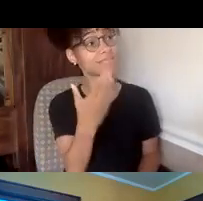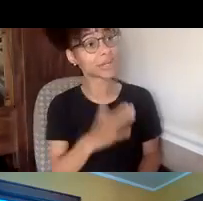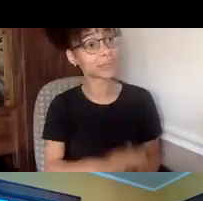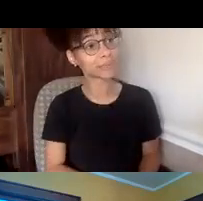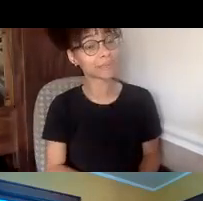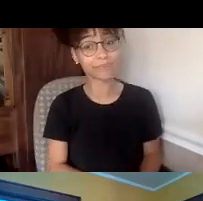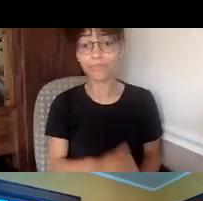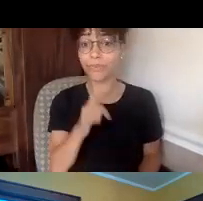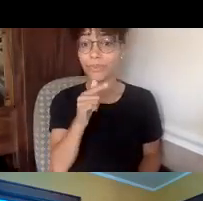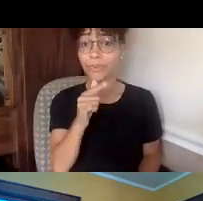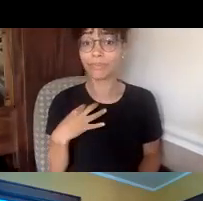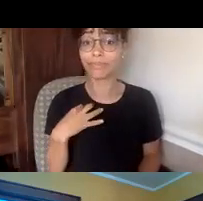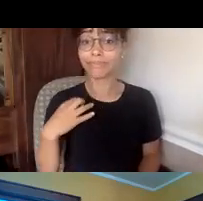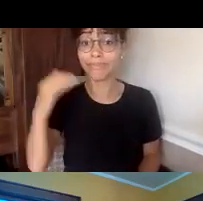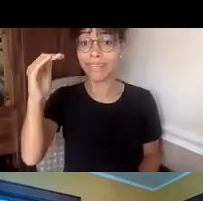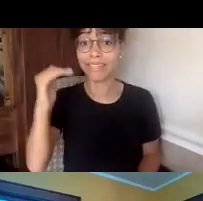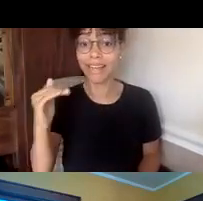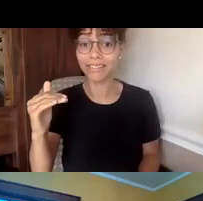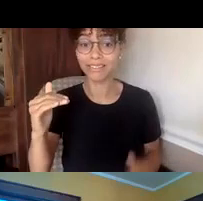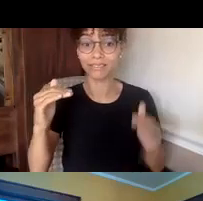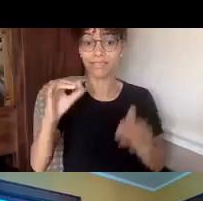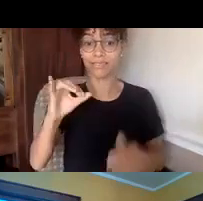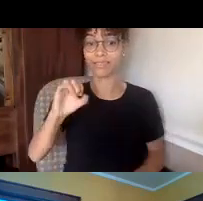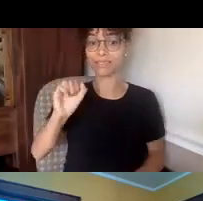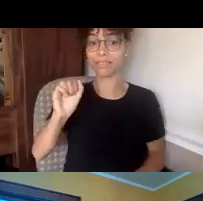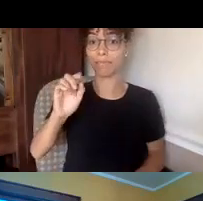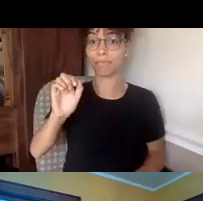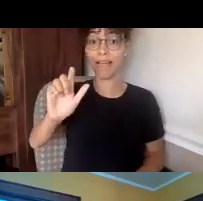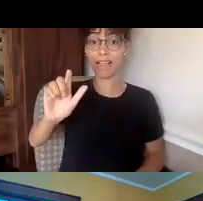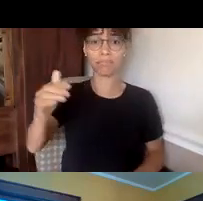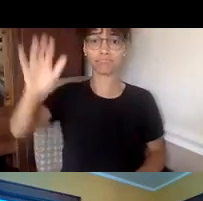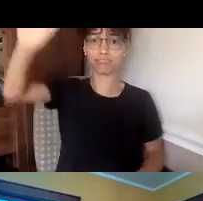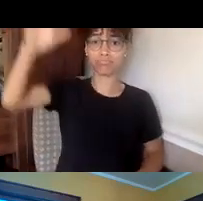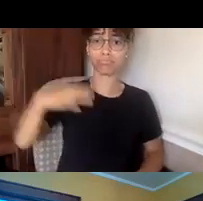Who would like to go next? I can go next. This is Isabel speaking.